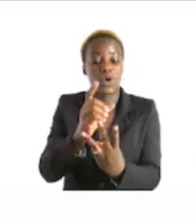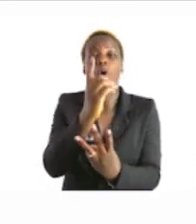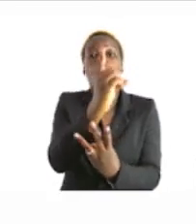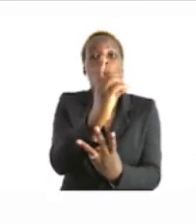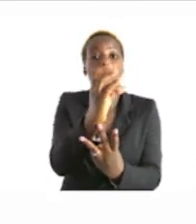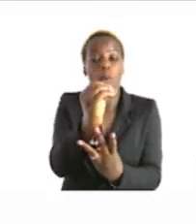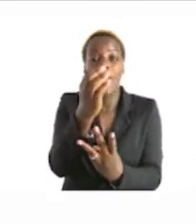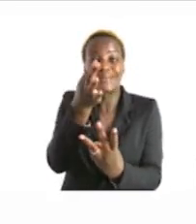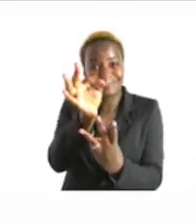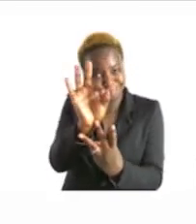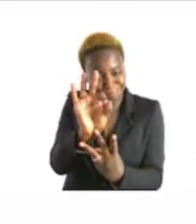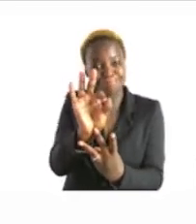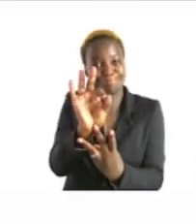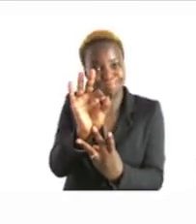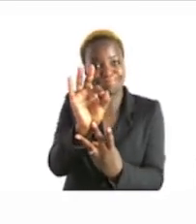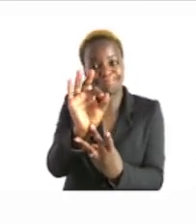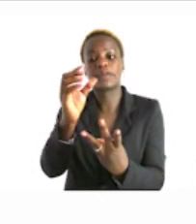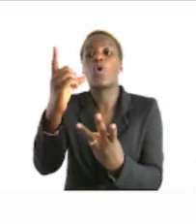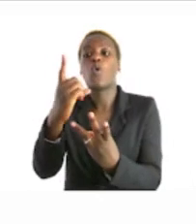109. Very good. So we have